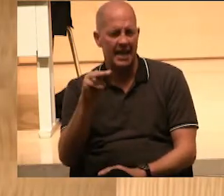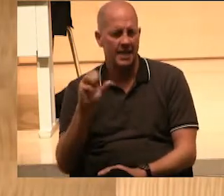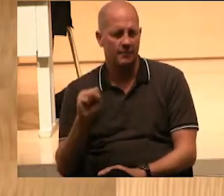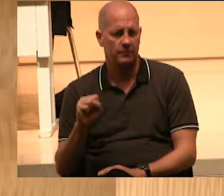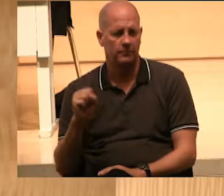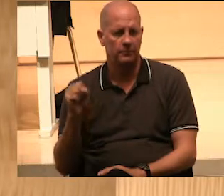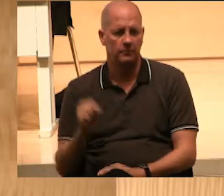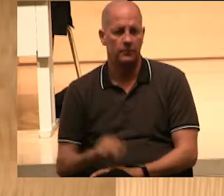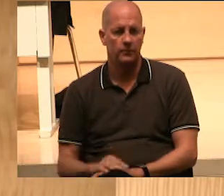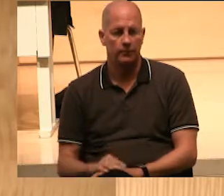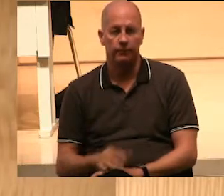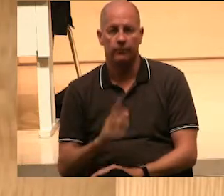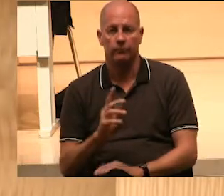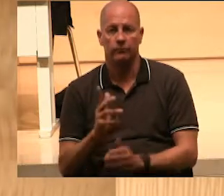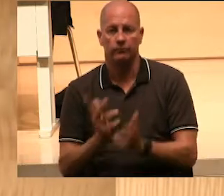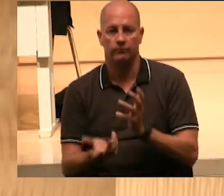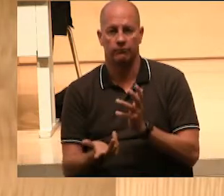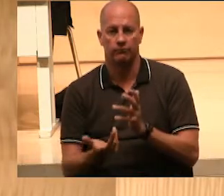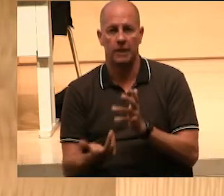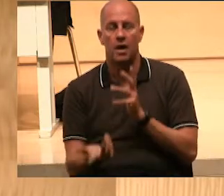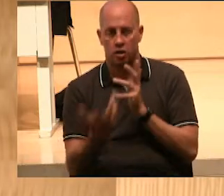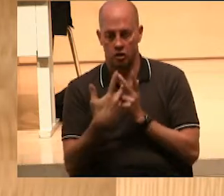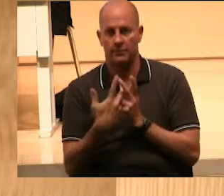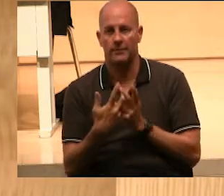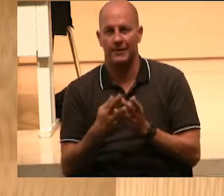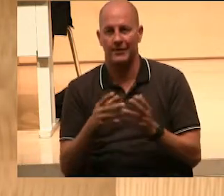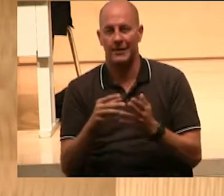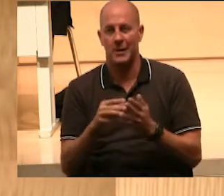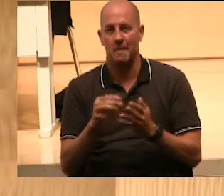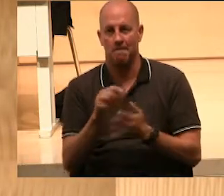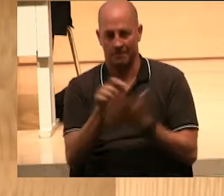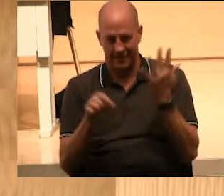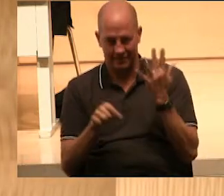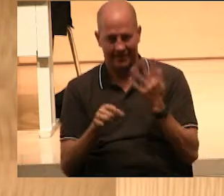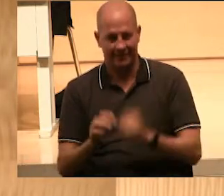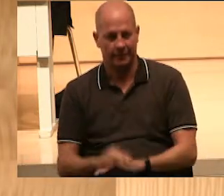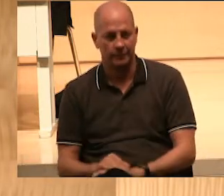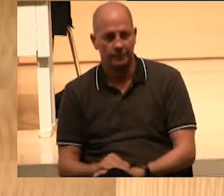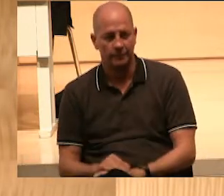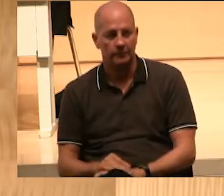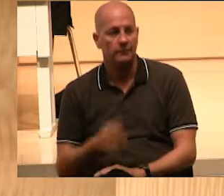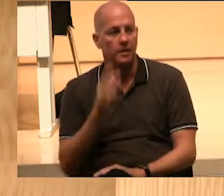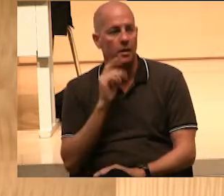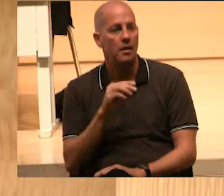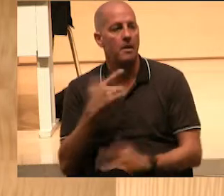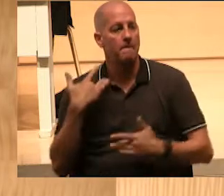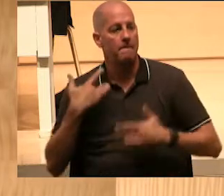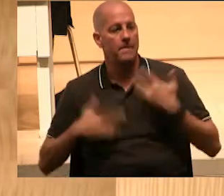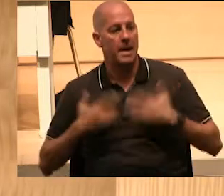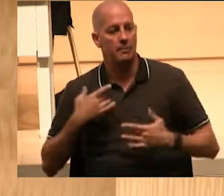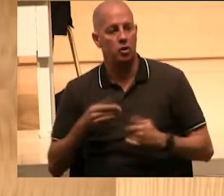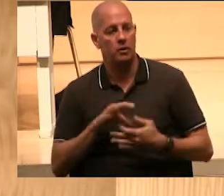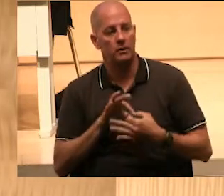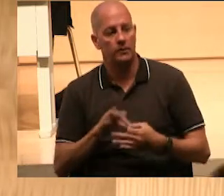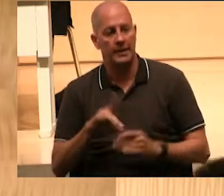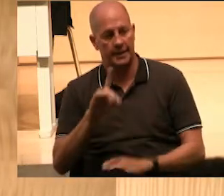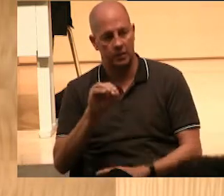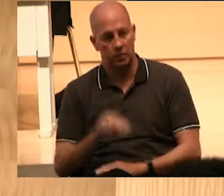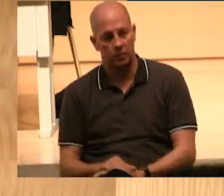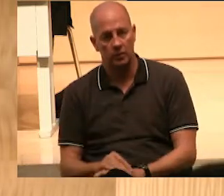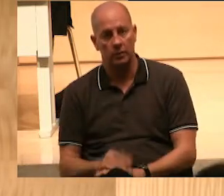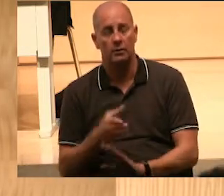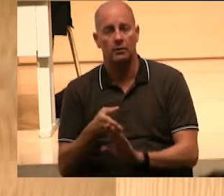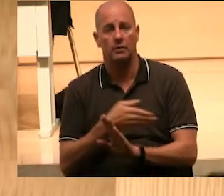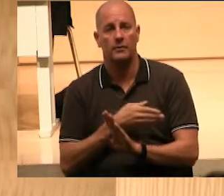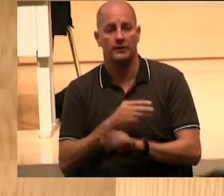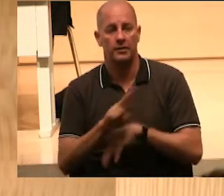Complementary and alternative modalities. So for the next group of disorders, bipolar and related disorders. Now, in the